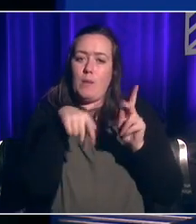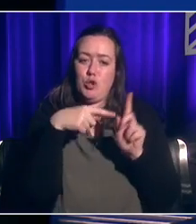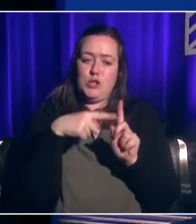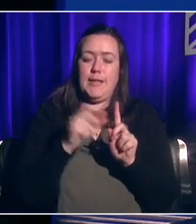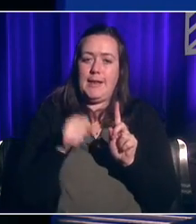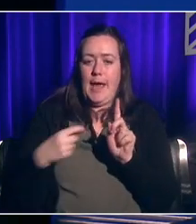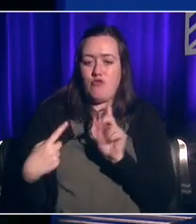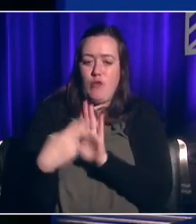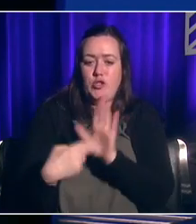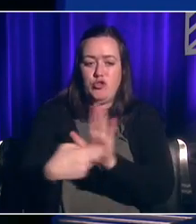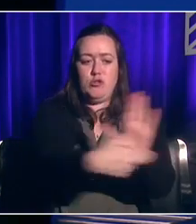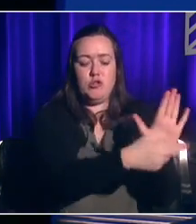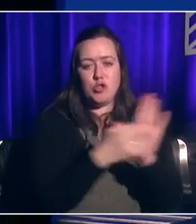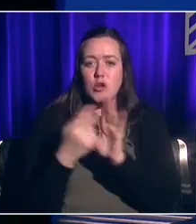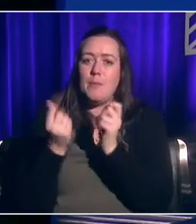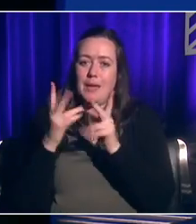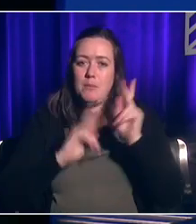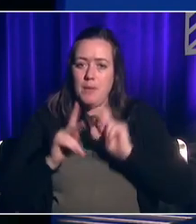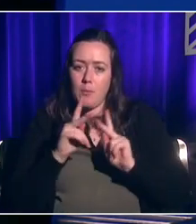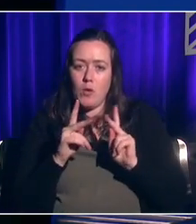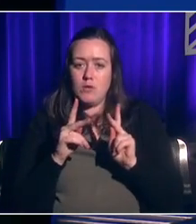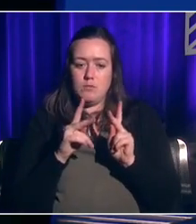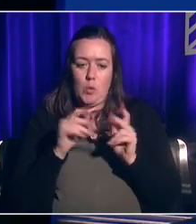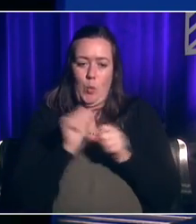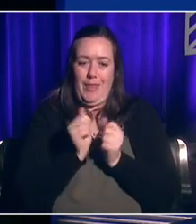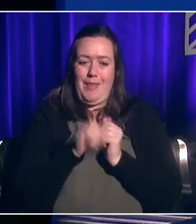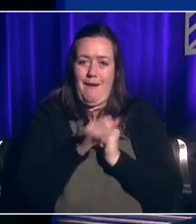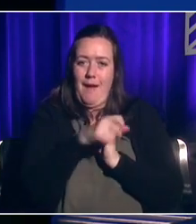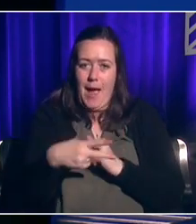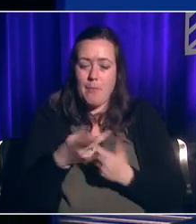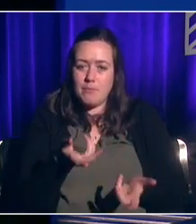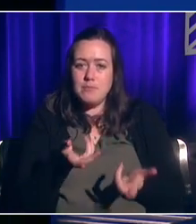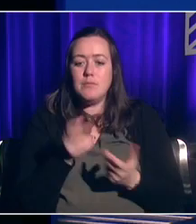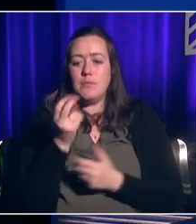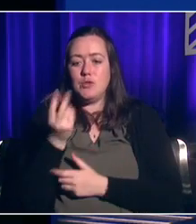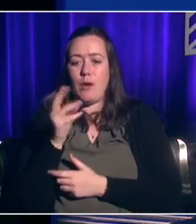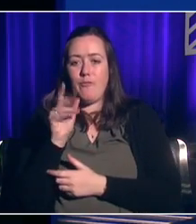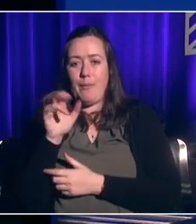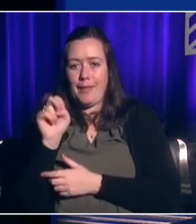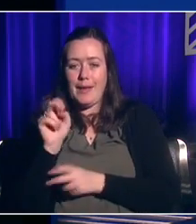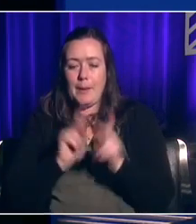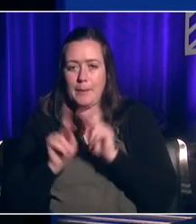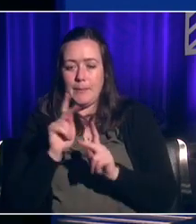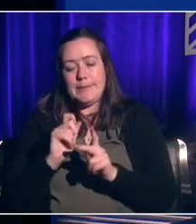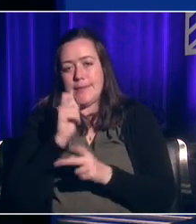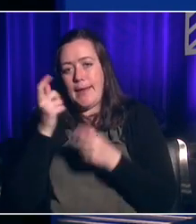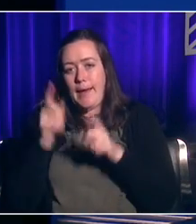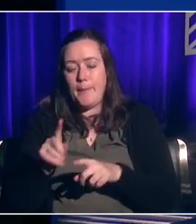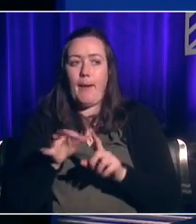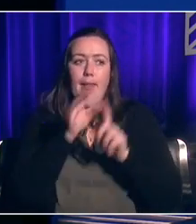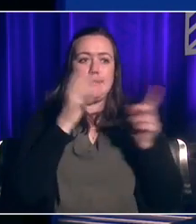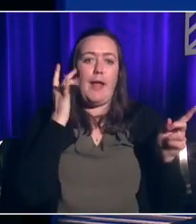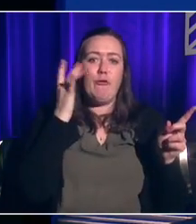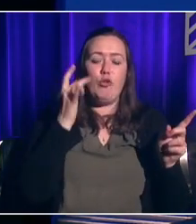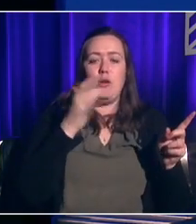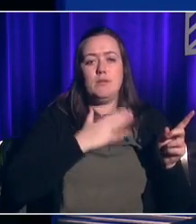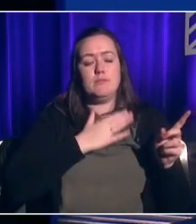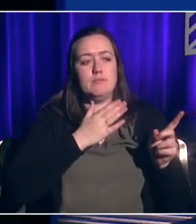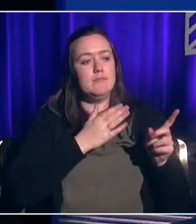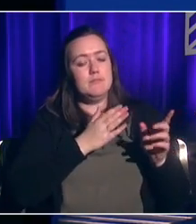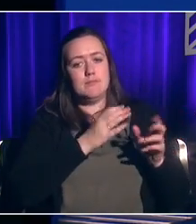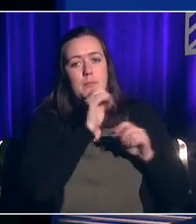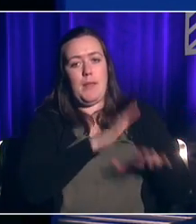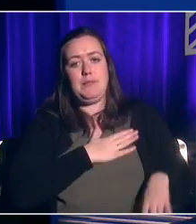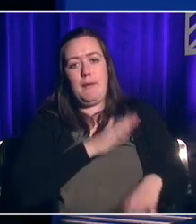Like I said, 12 million people. It doesn't happen automatically unless you're living in California. God bless my state. But everywhere else, it's